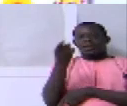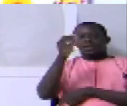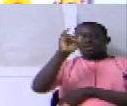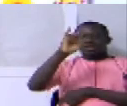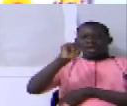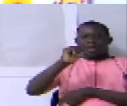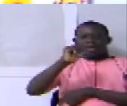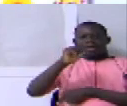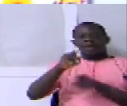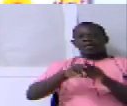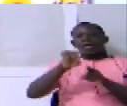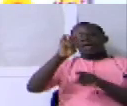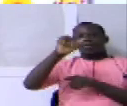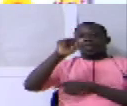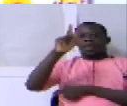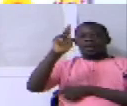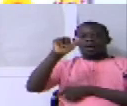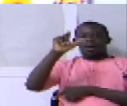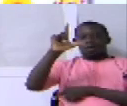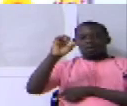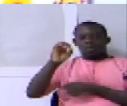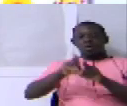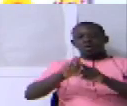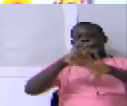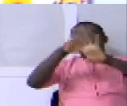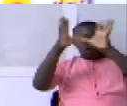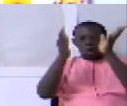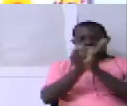my instructions. I